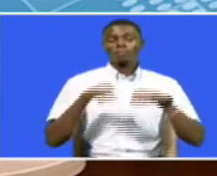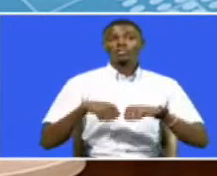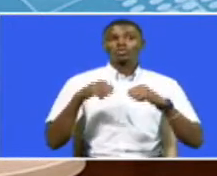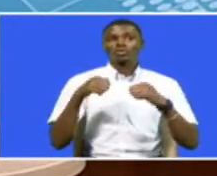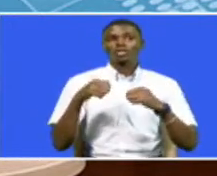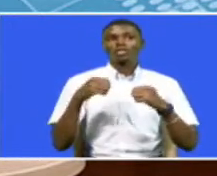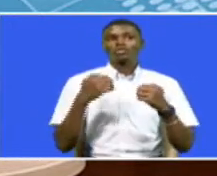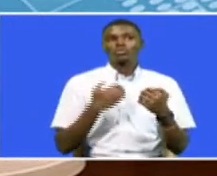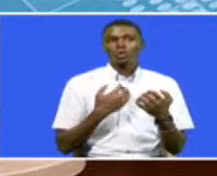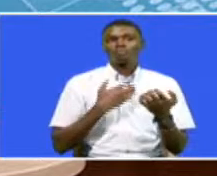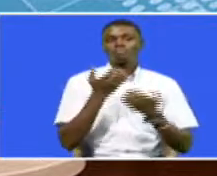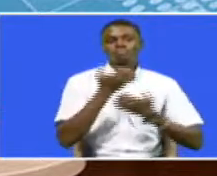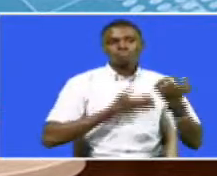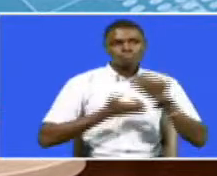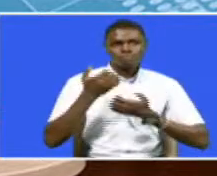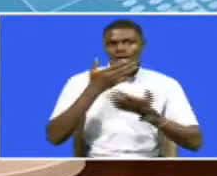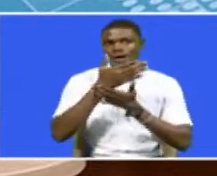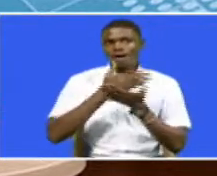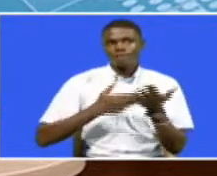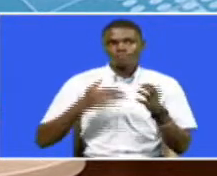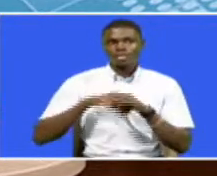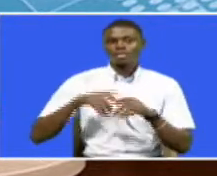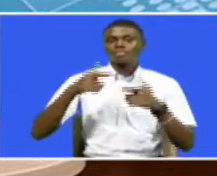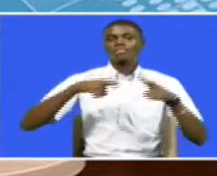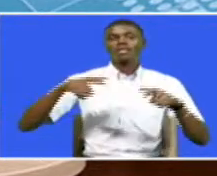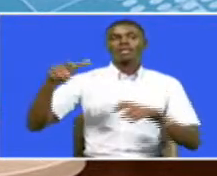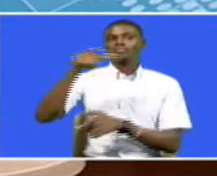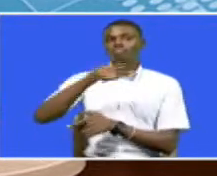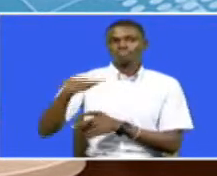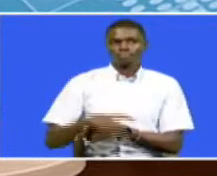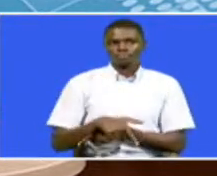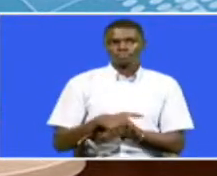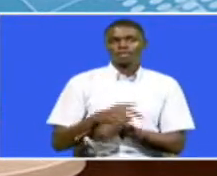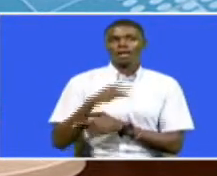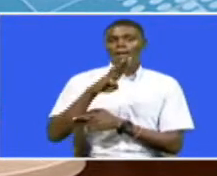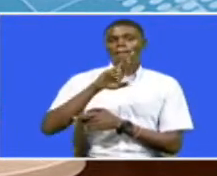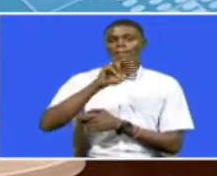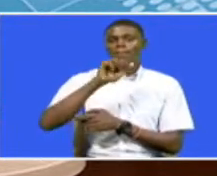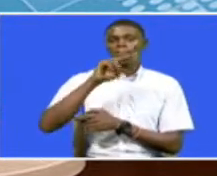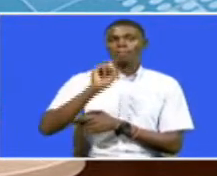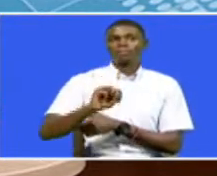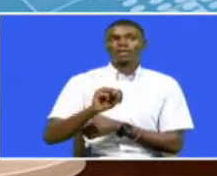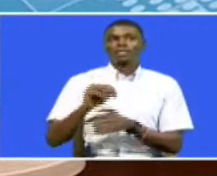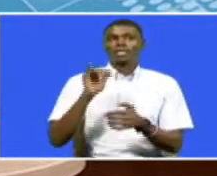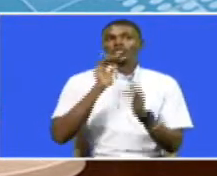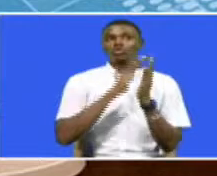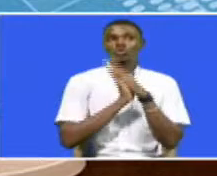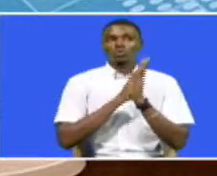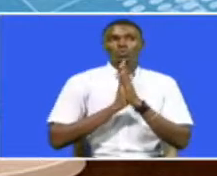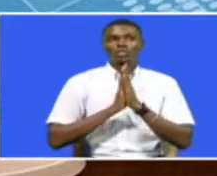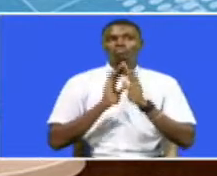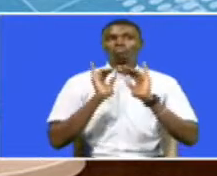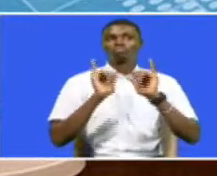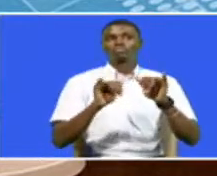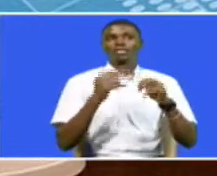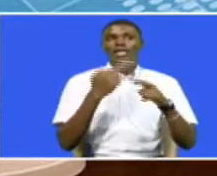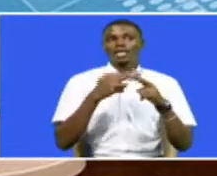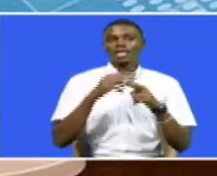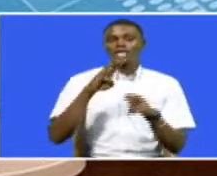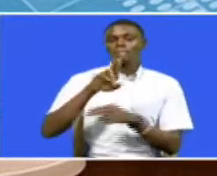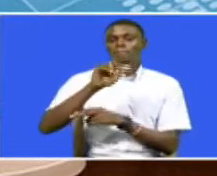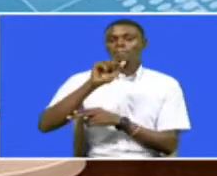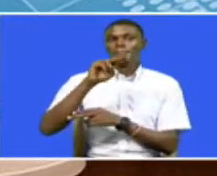to run half the economy of the Lake region, as Bramwell Bwire now reports. As I leave you with that story, enjoy the rest of your viewing. My name is